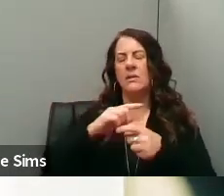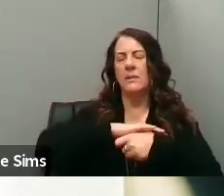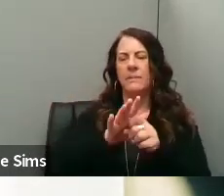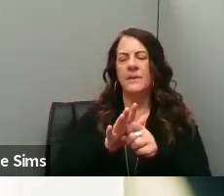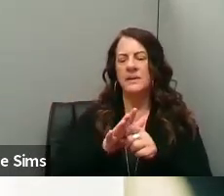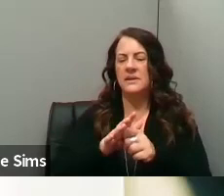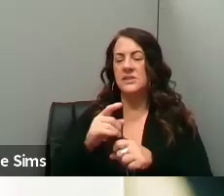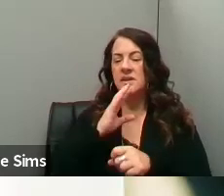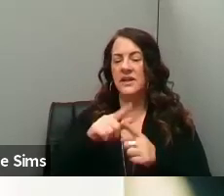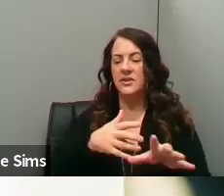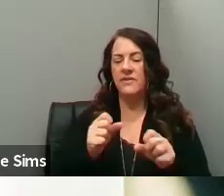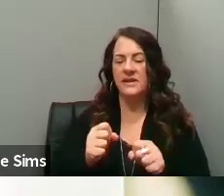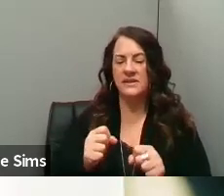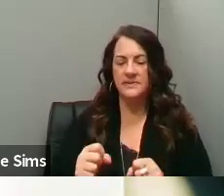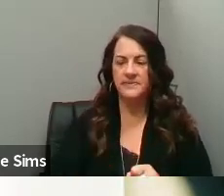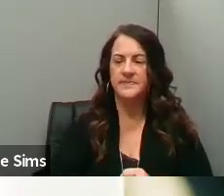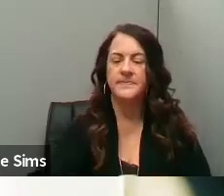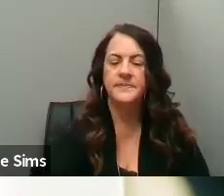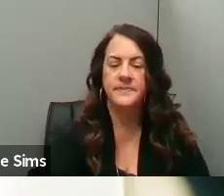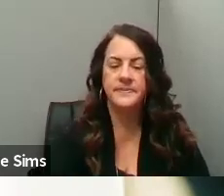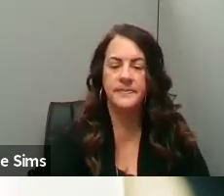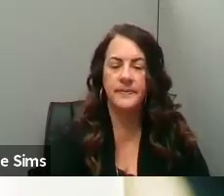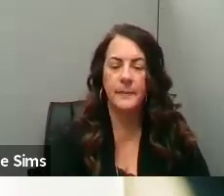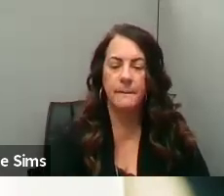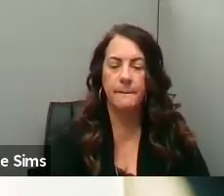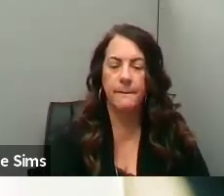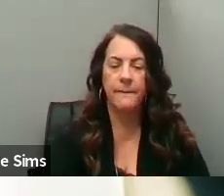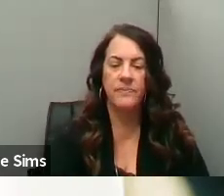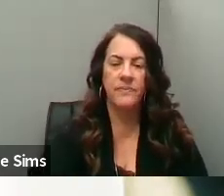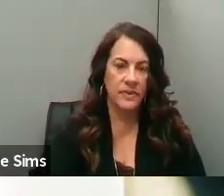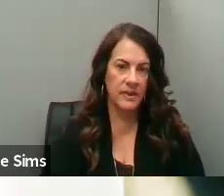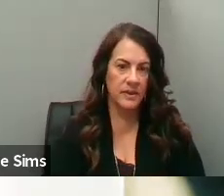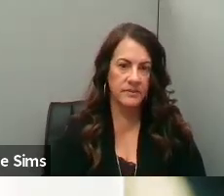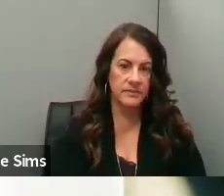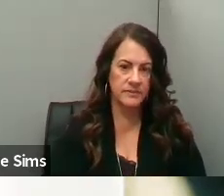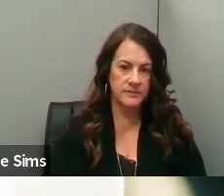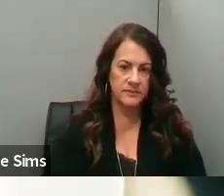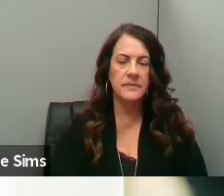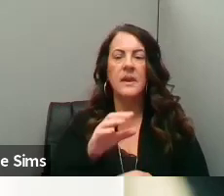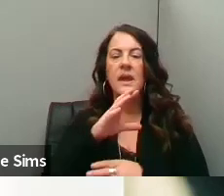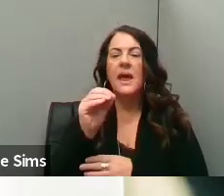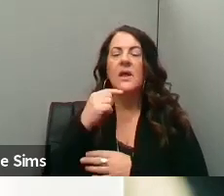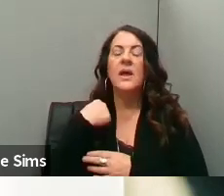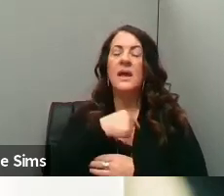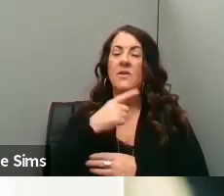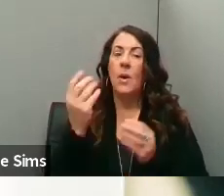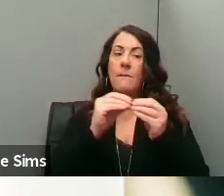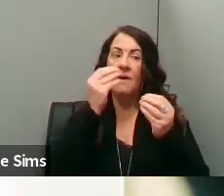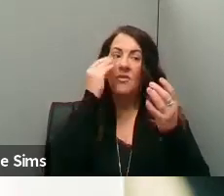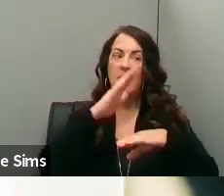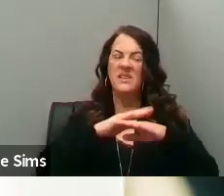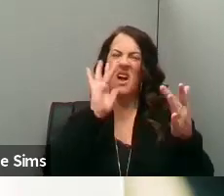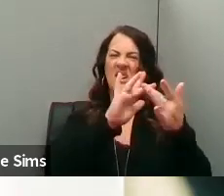benefits. If you were not able to attend, a recording of the webinar and materials are posted on our website.